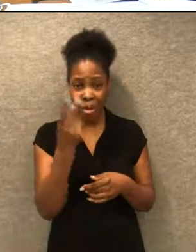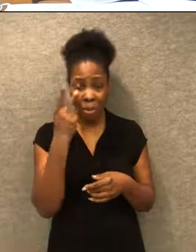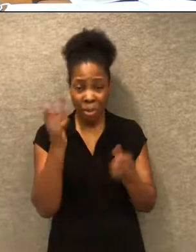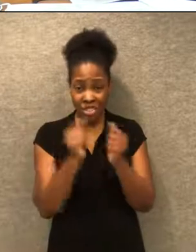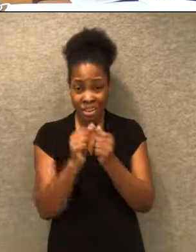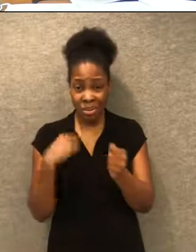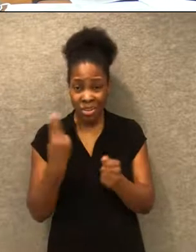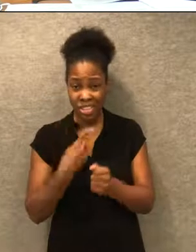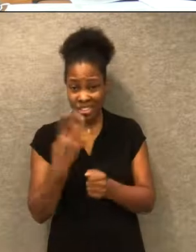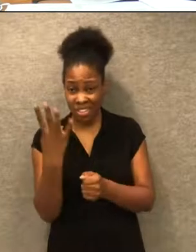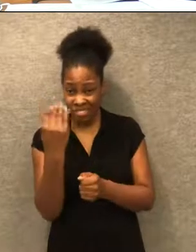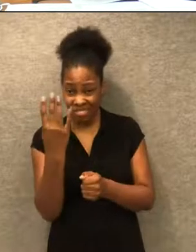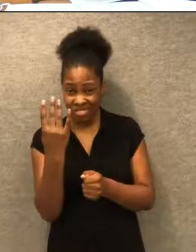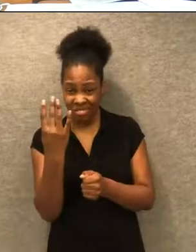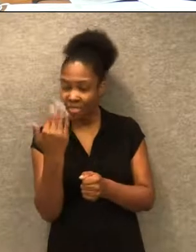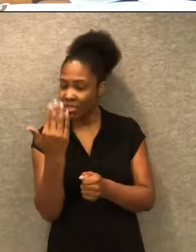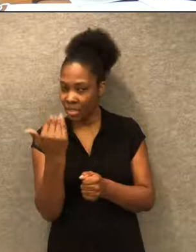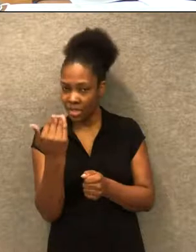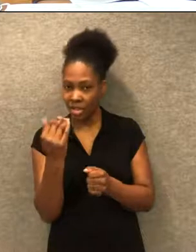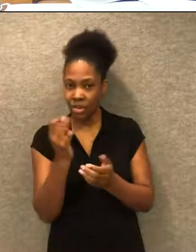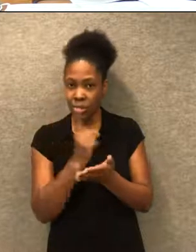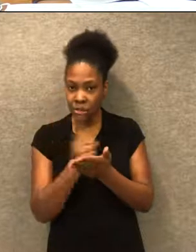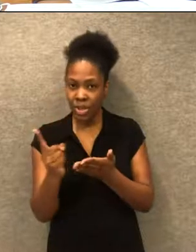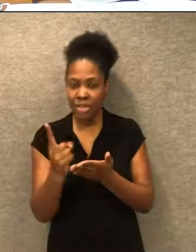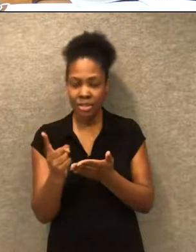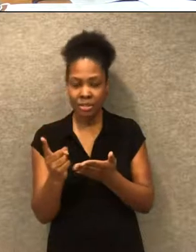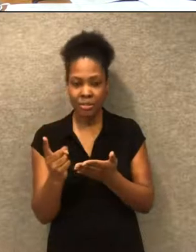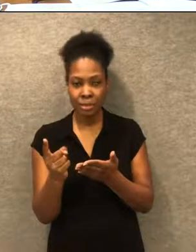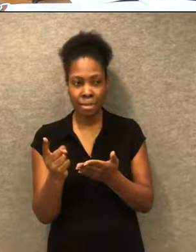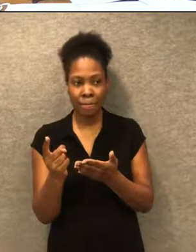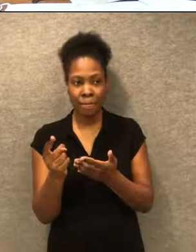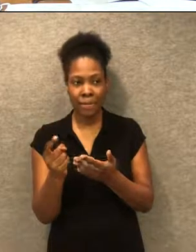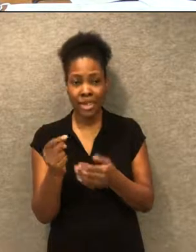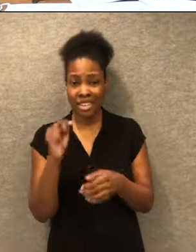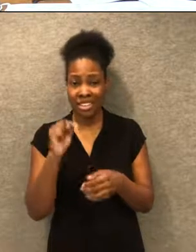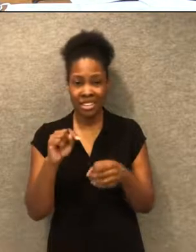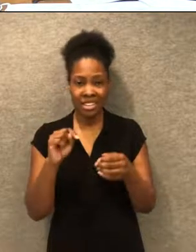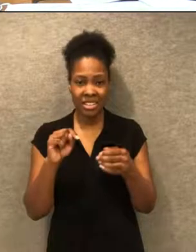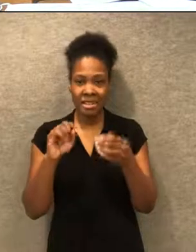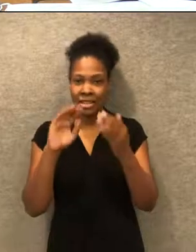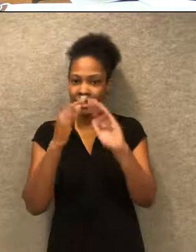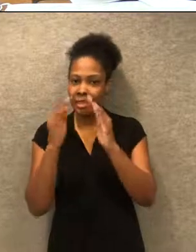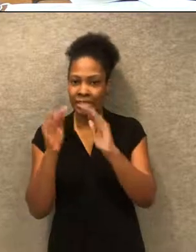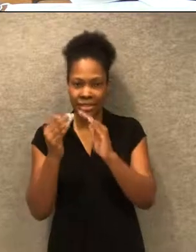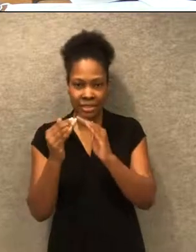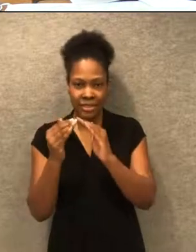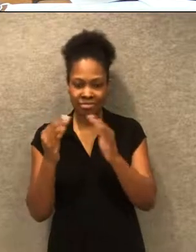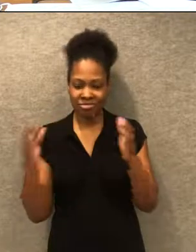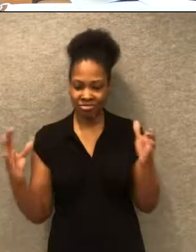last 15 weeks, from day one, this city came together. We locked arms